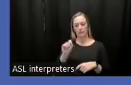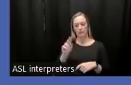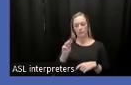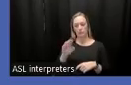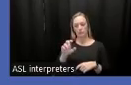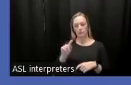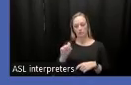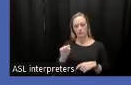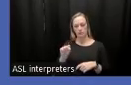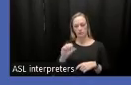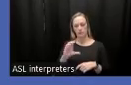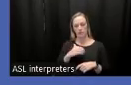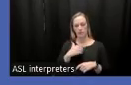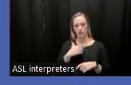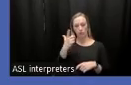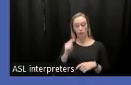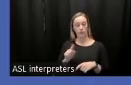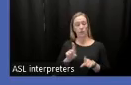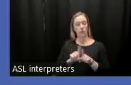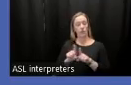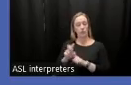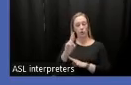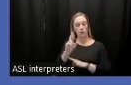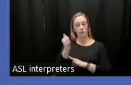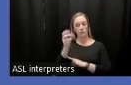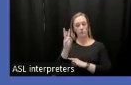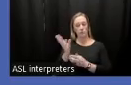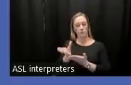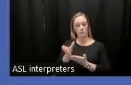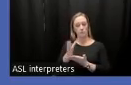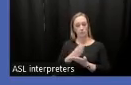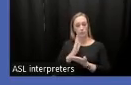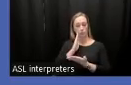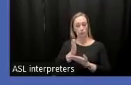budget cover such expenses for service contracts?